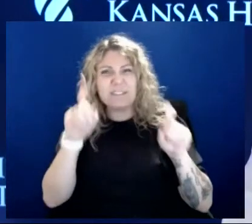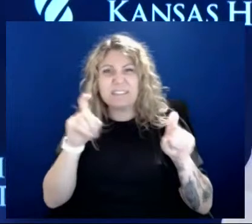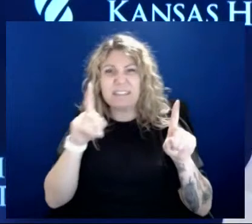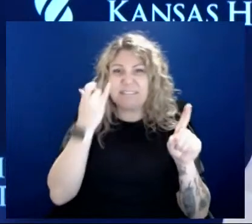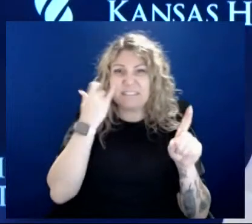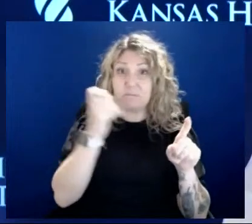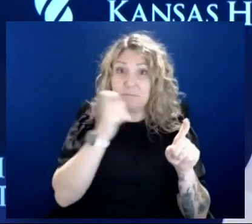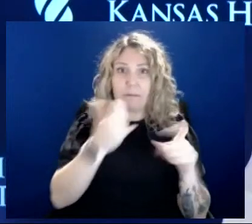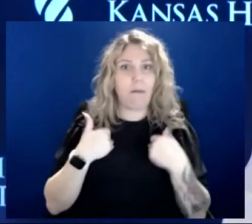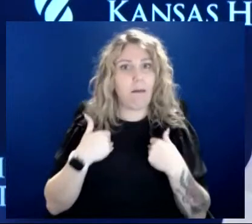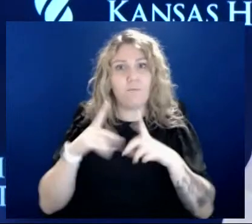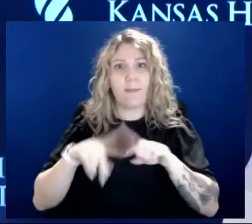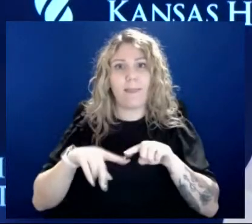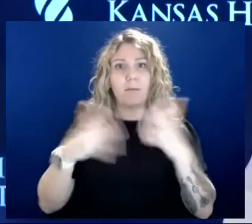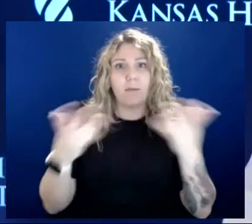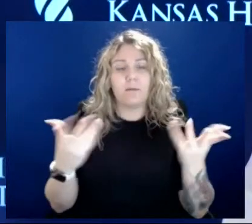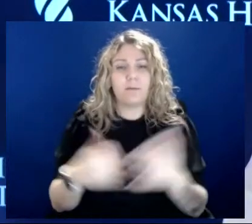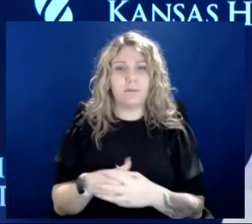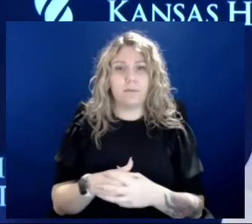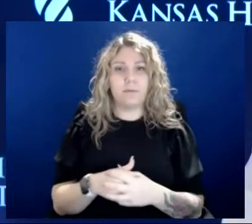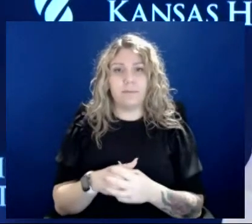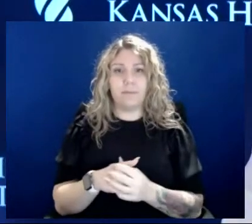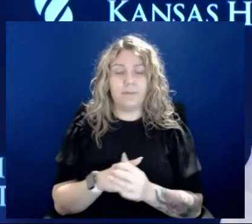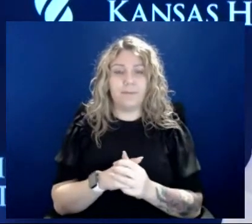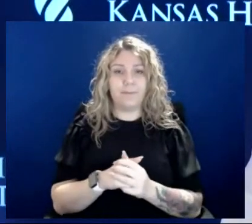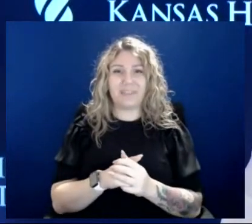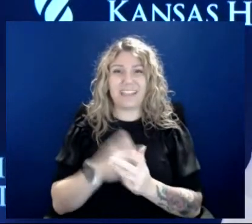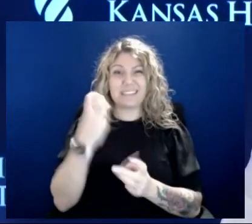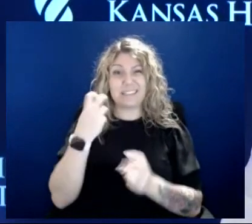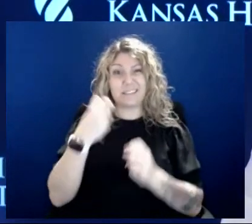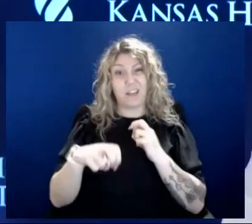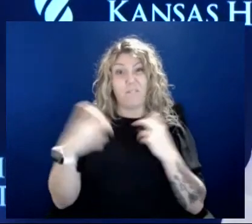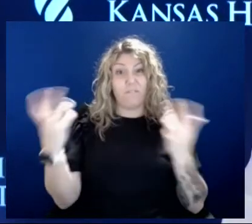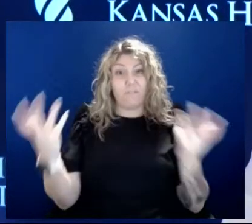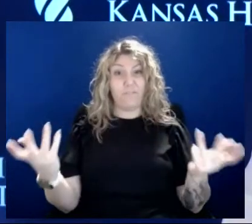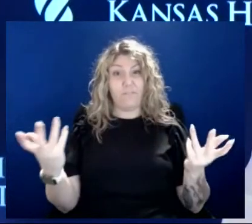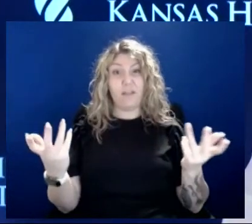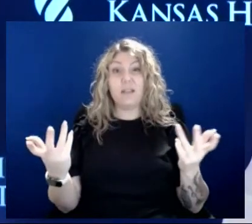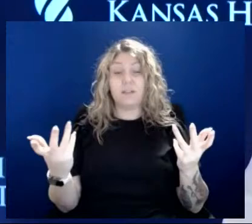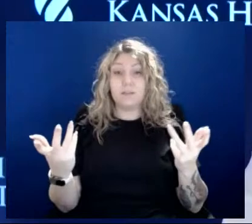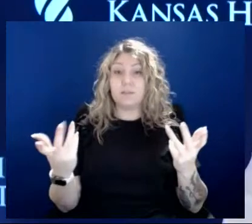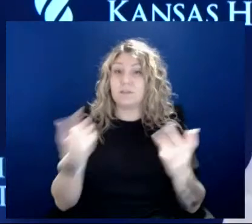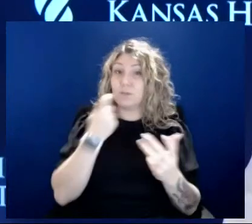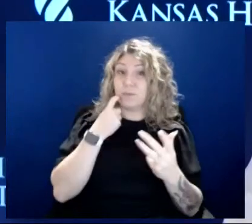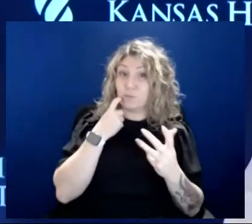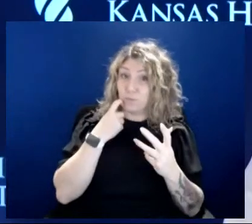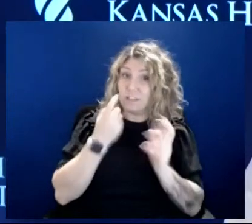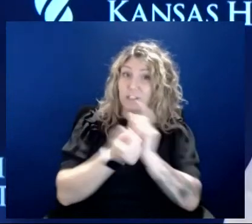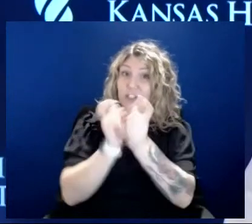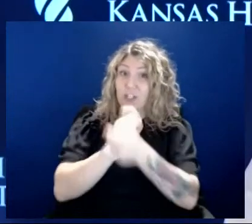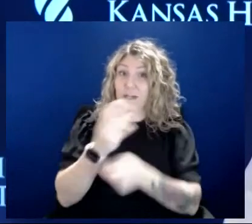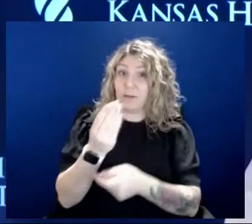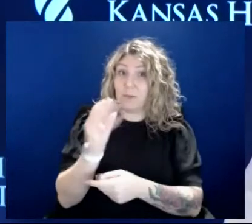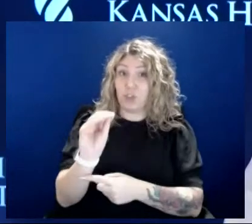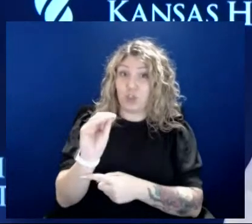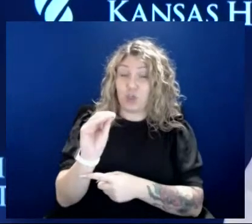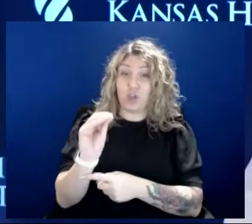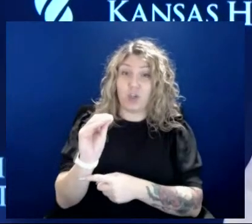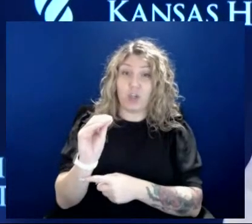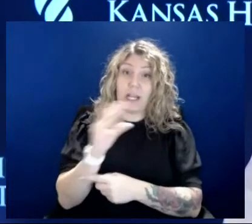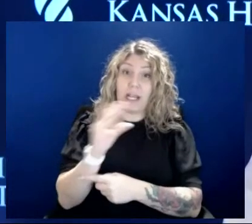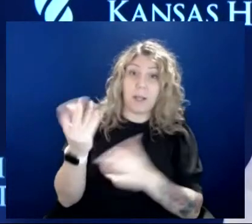vaccinations? So it's tough. They've made some recent changes on the Missouri side, which might change